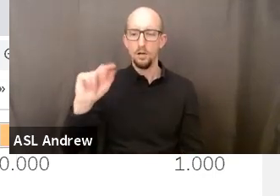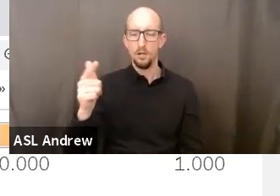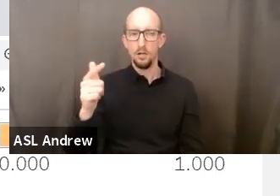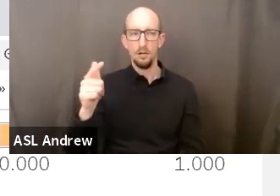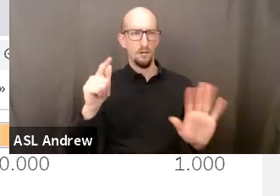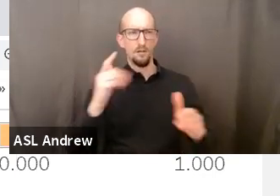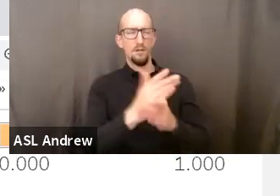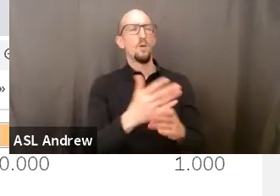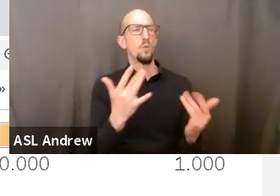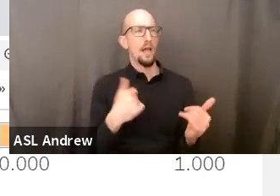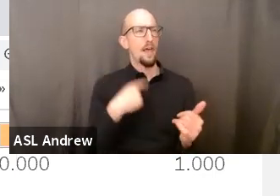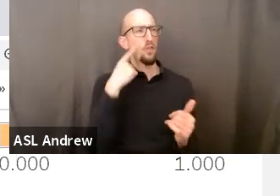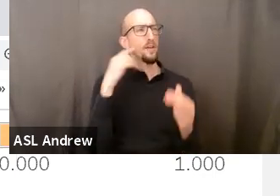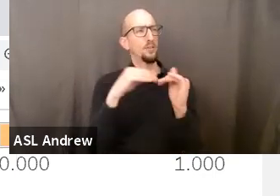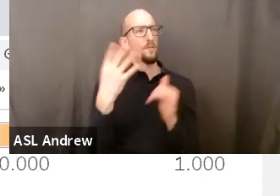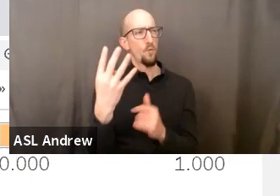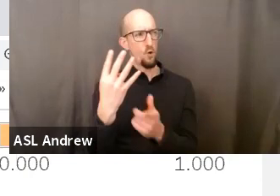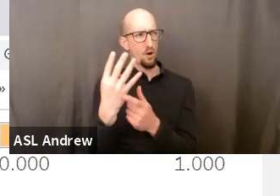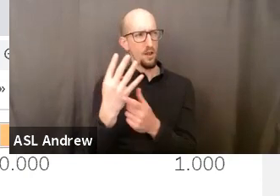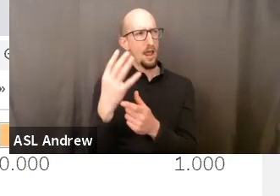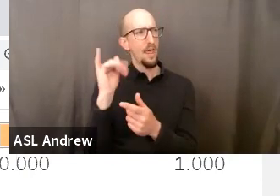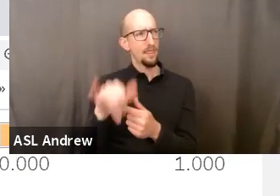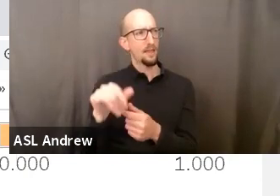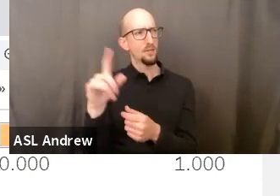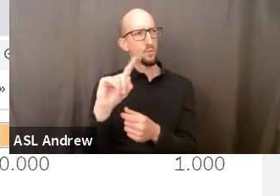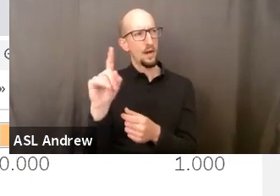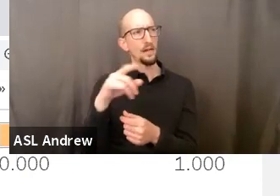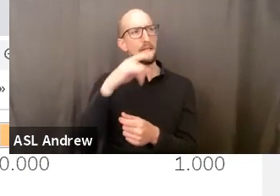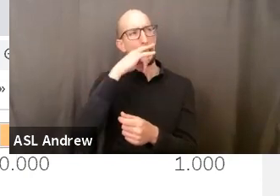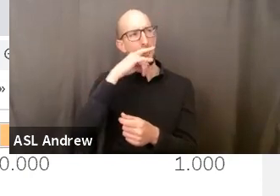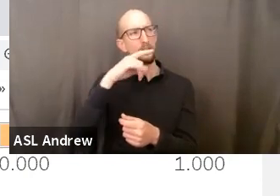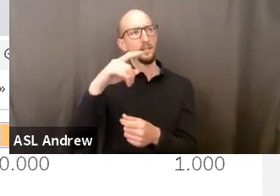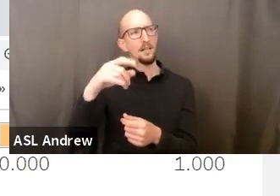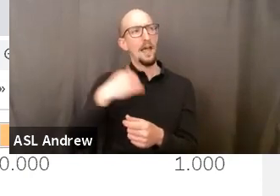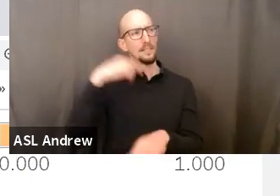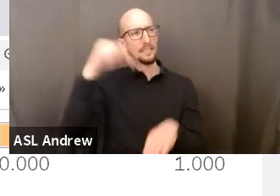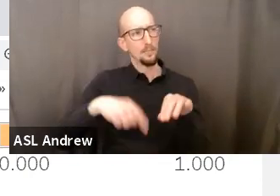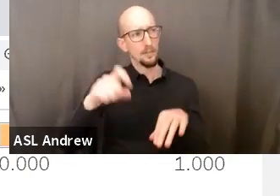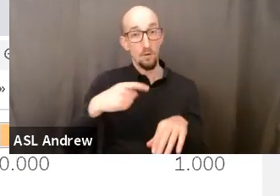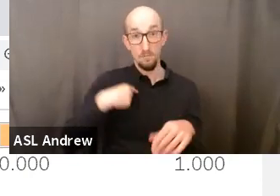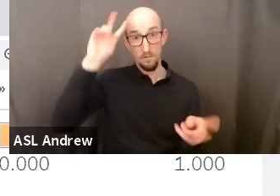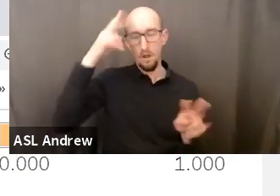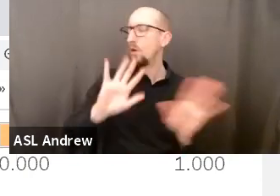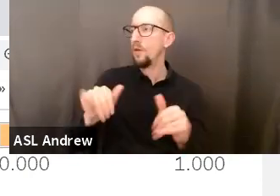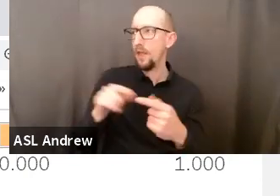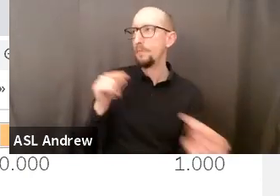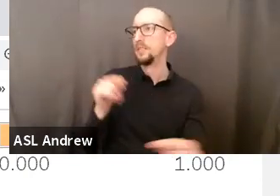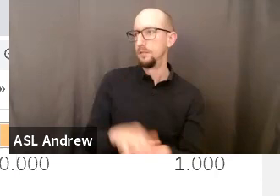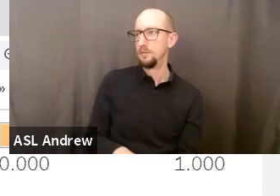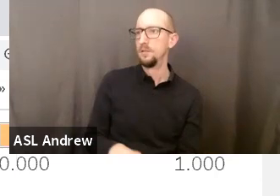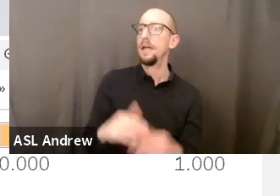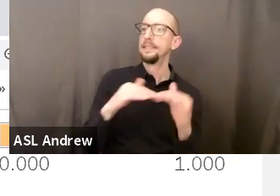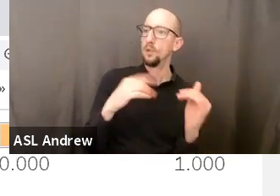the one with kids in most need, or do I have it backwards? Yeah, that's backwards. Okay,